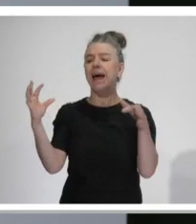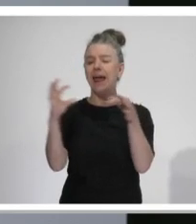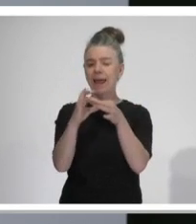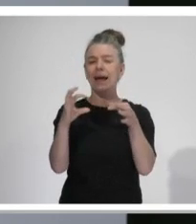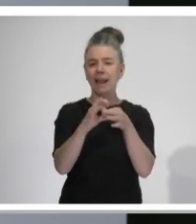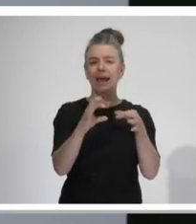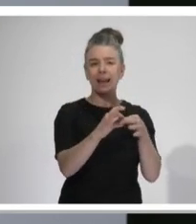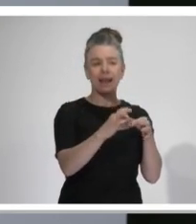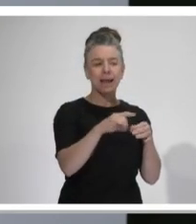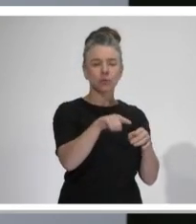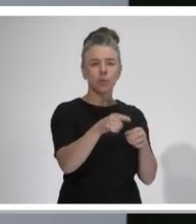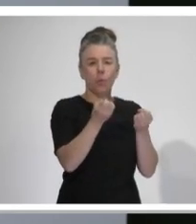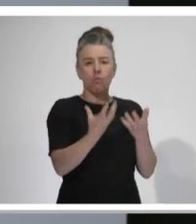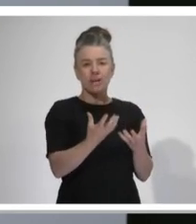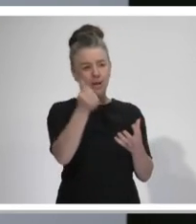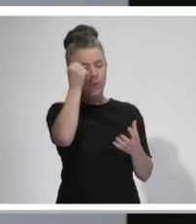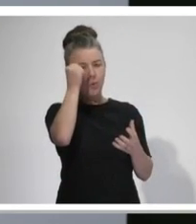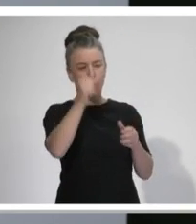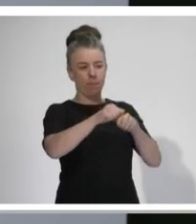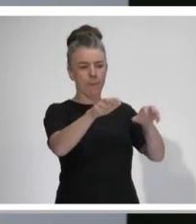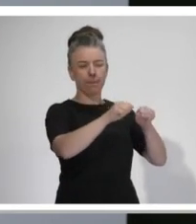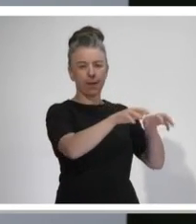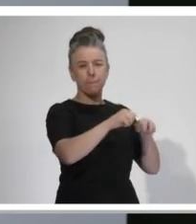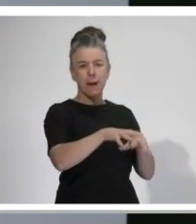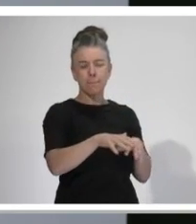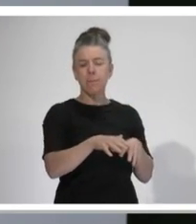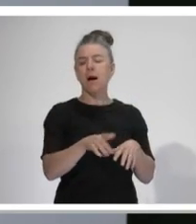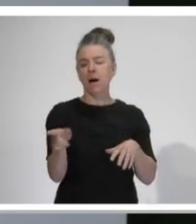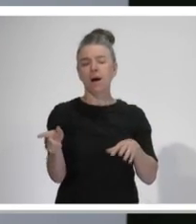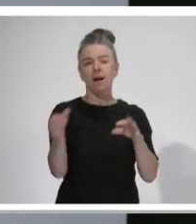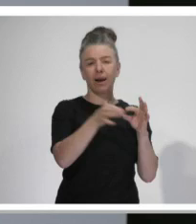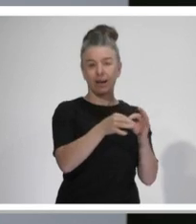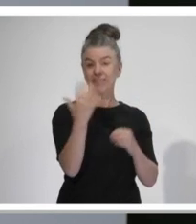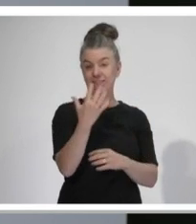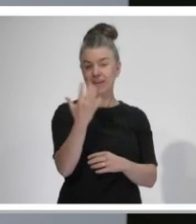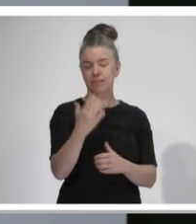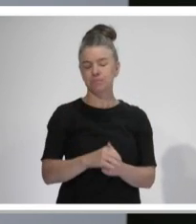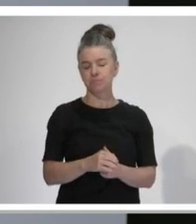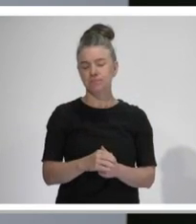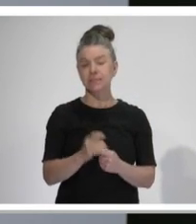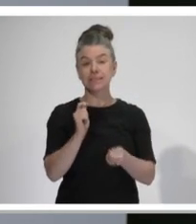connection to the clusters. And just an update on testing.